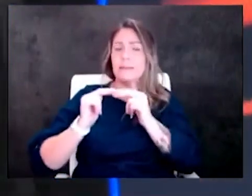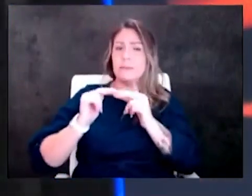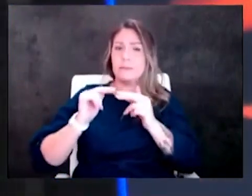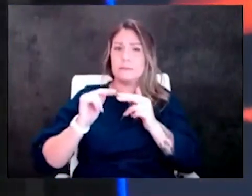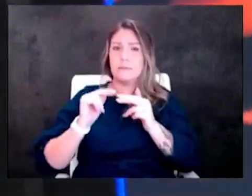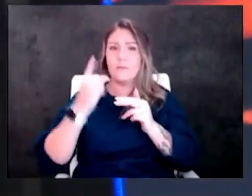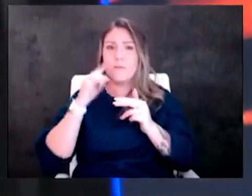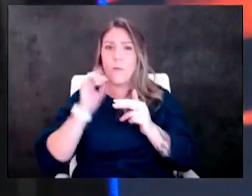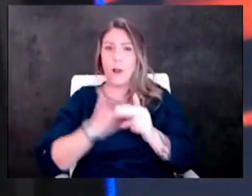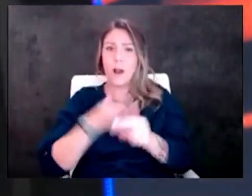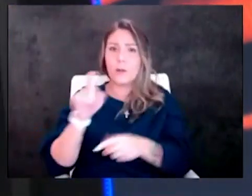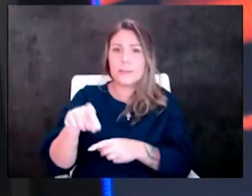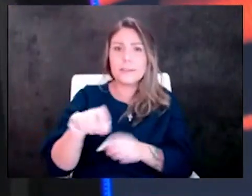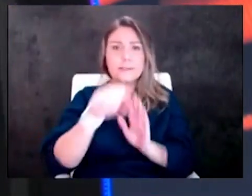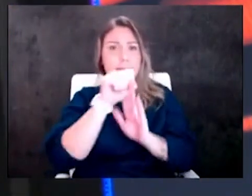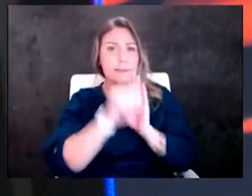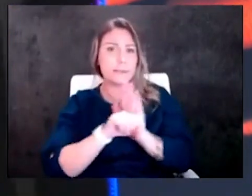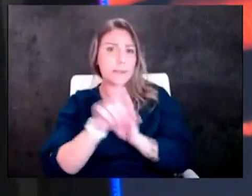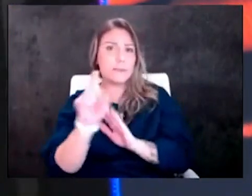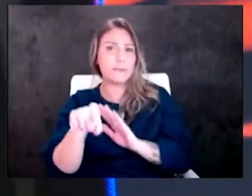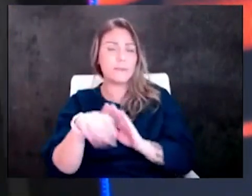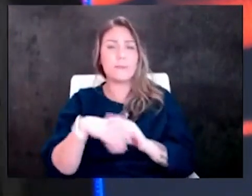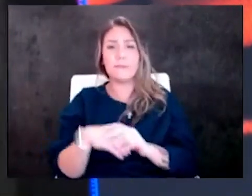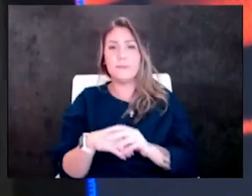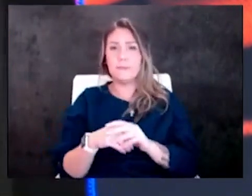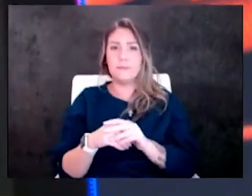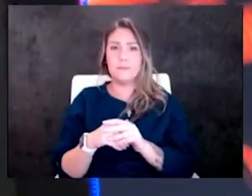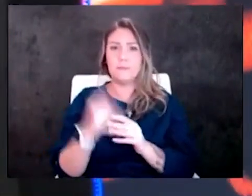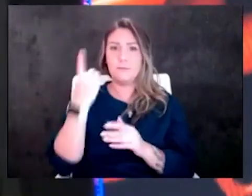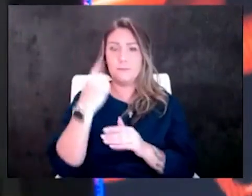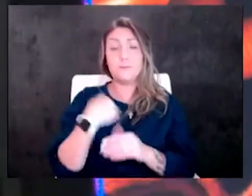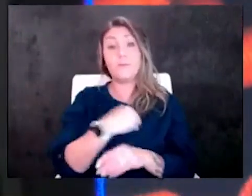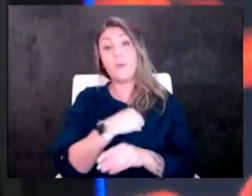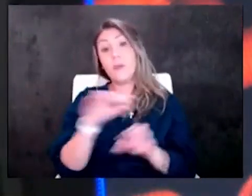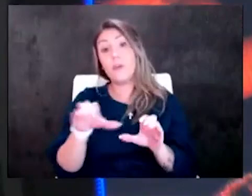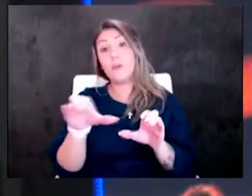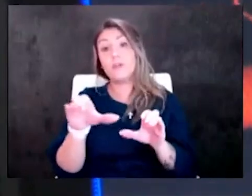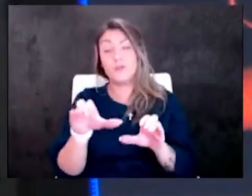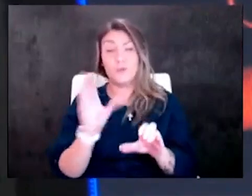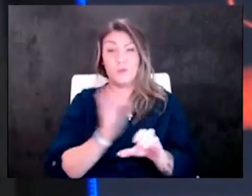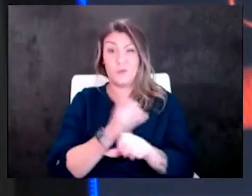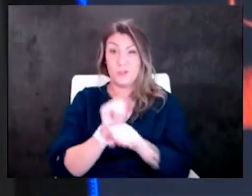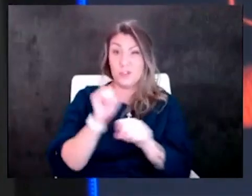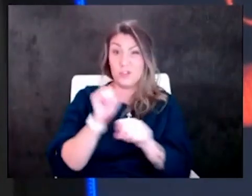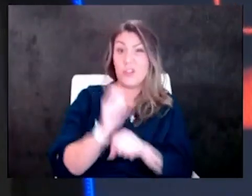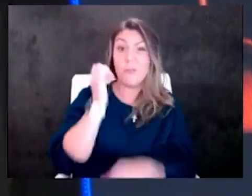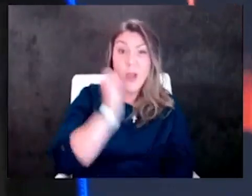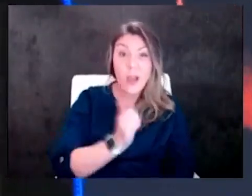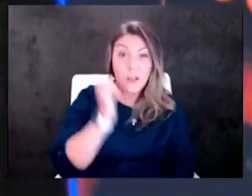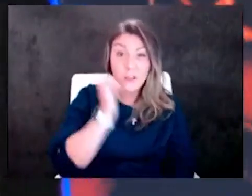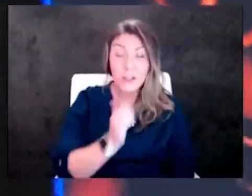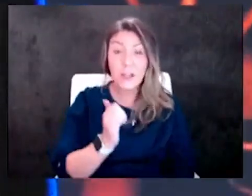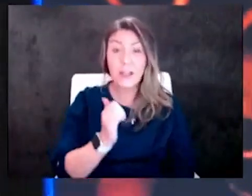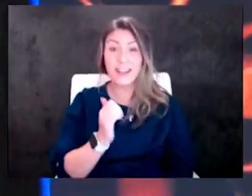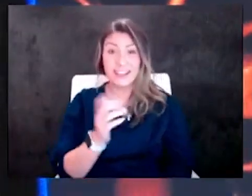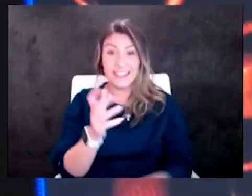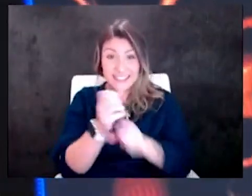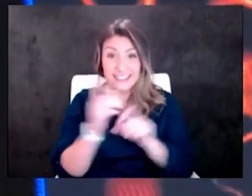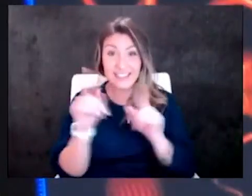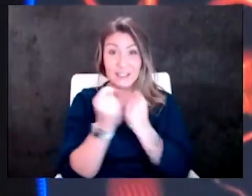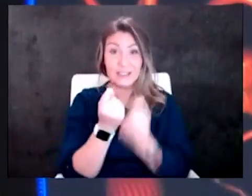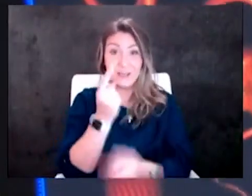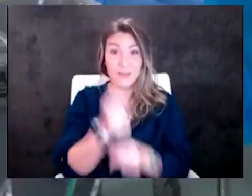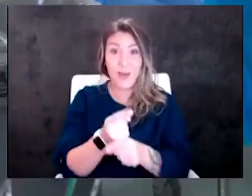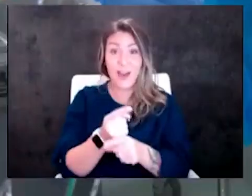needs, and for us to be able to do our job 24 hours a day, 7 days a week. And it takes a team, right? It always takes a team. Jess, I bet there are